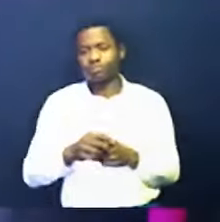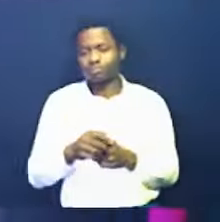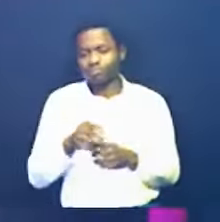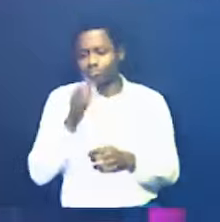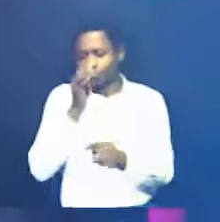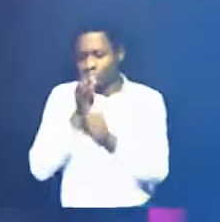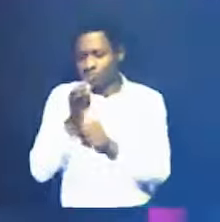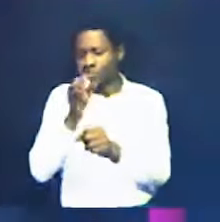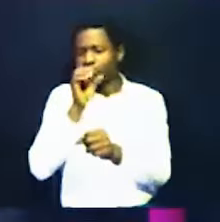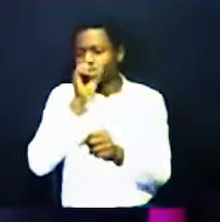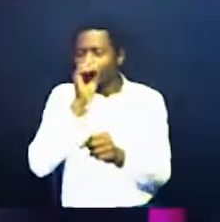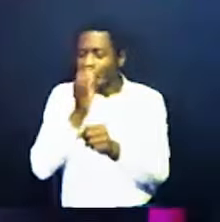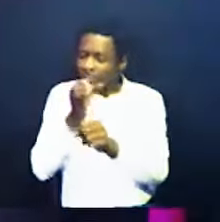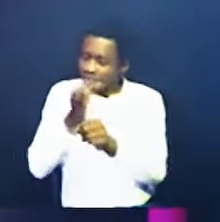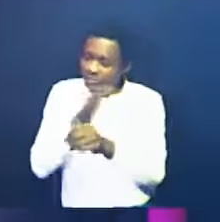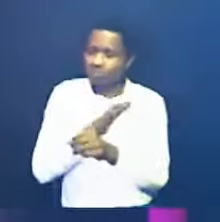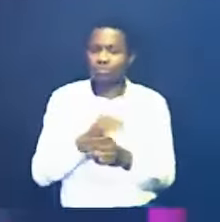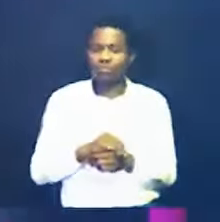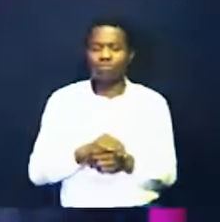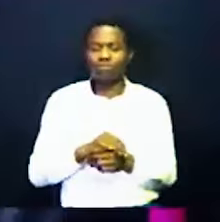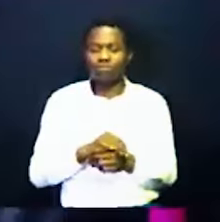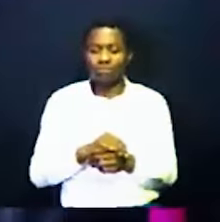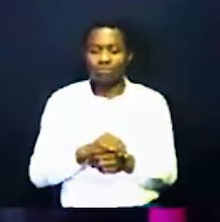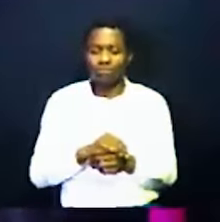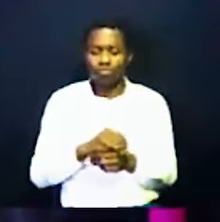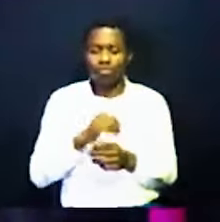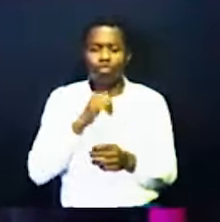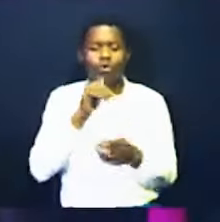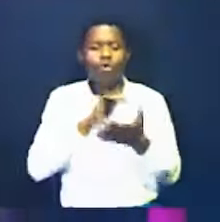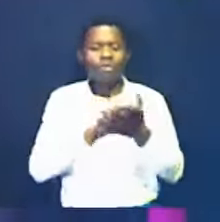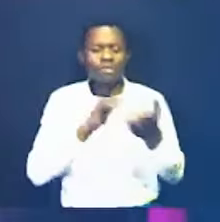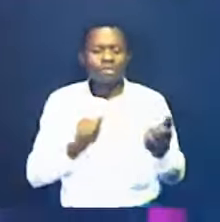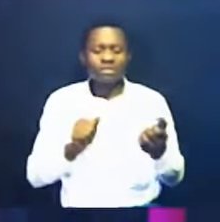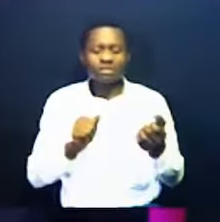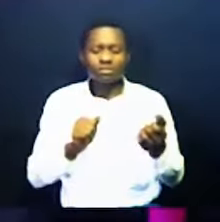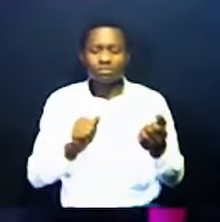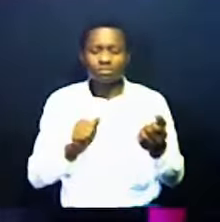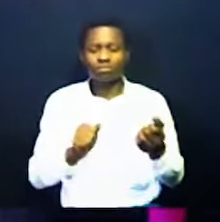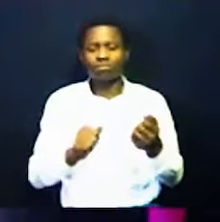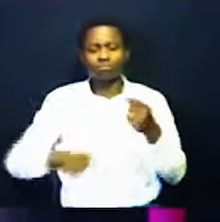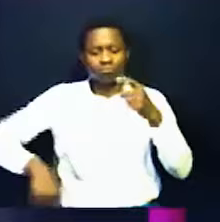impossible. Be gone, unbelief.